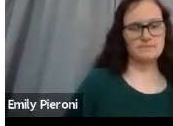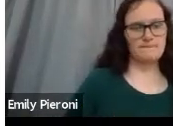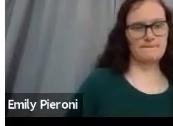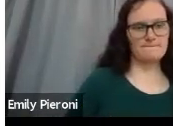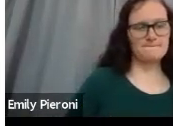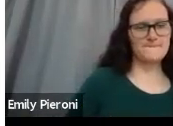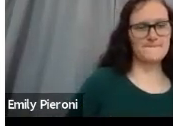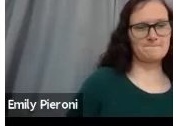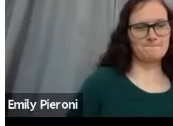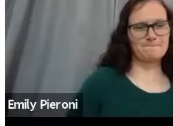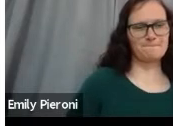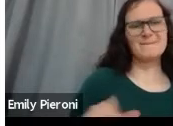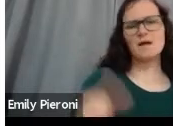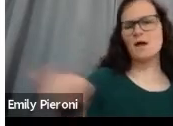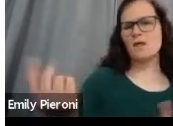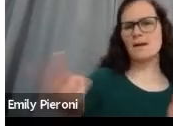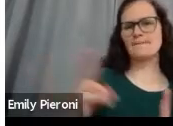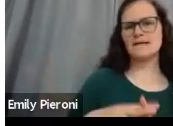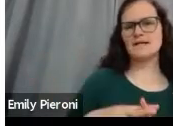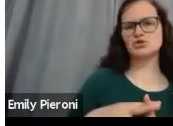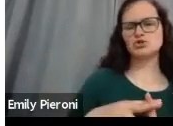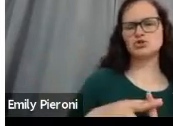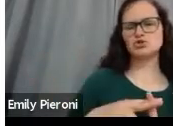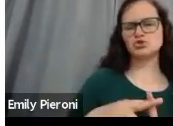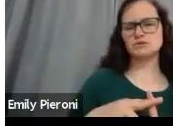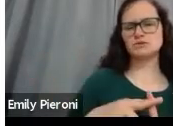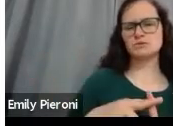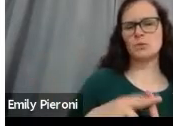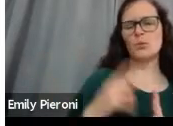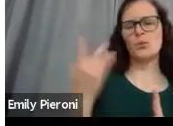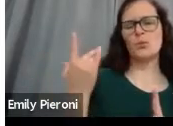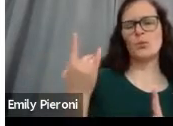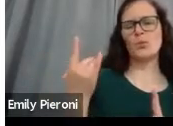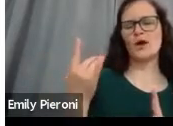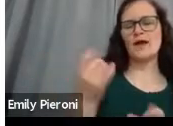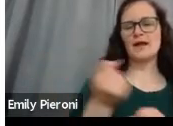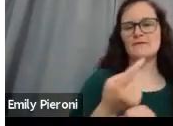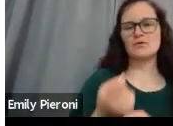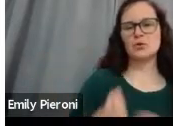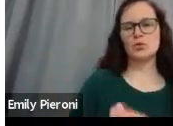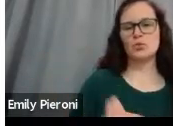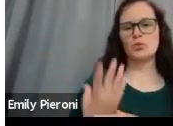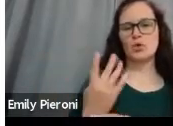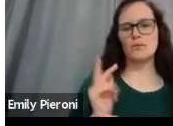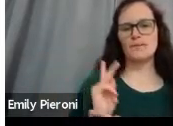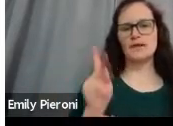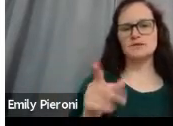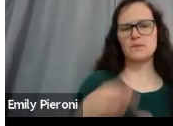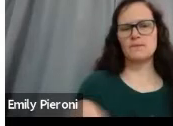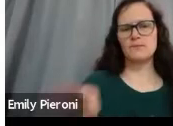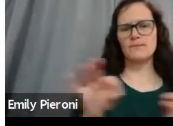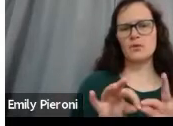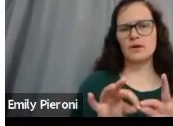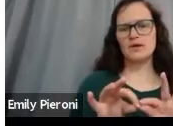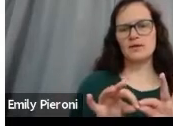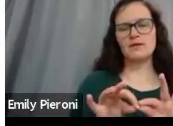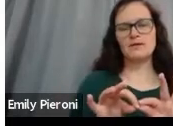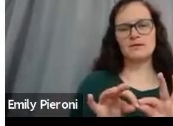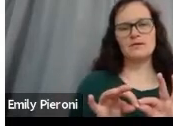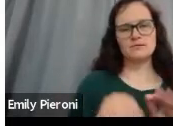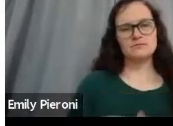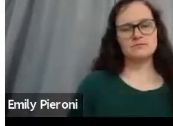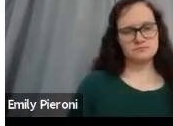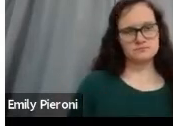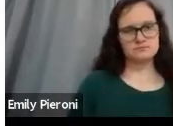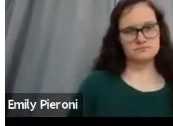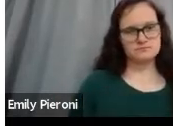other applications of why woody perennials are important on the agricultural landscape. However, the